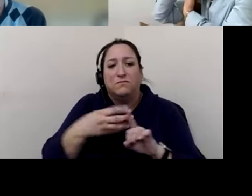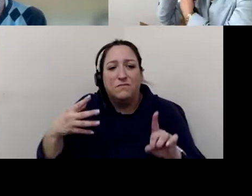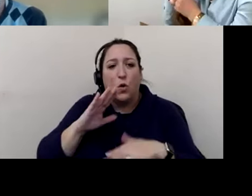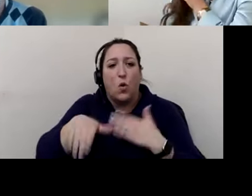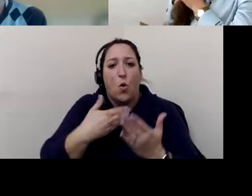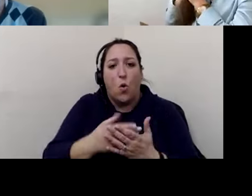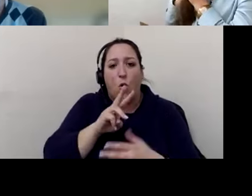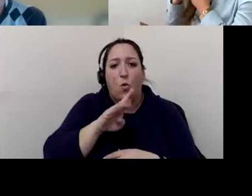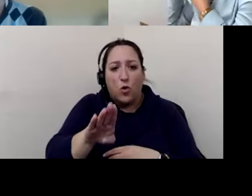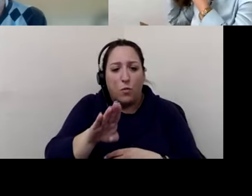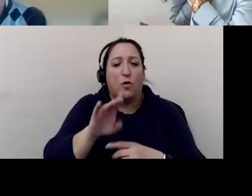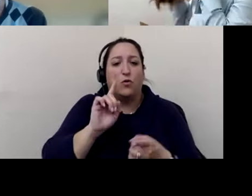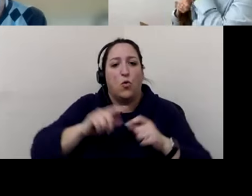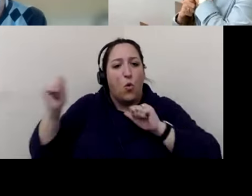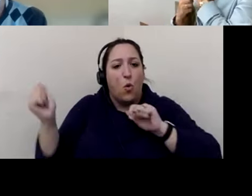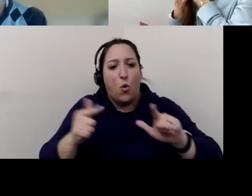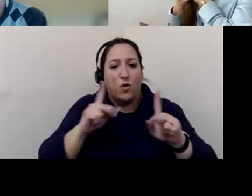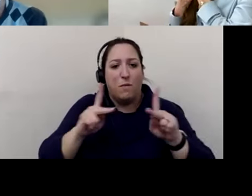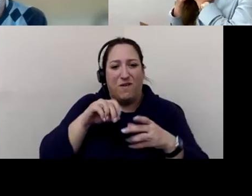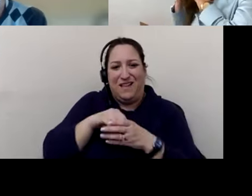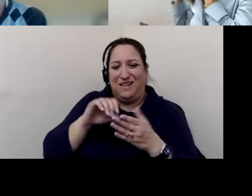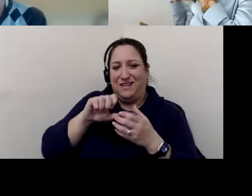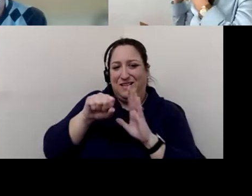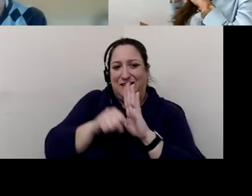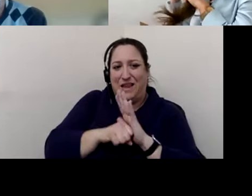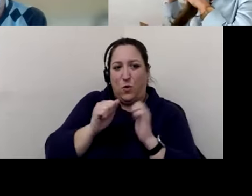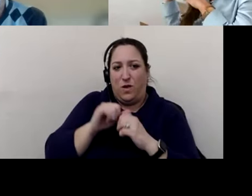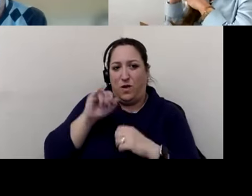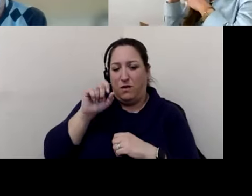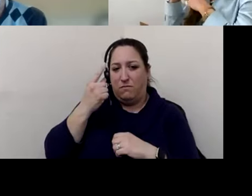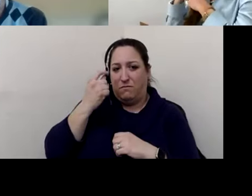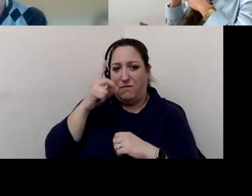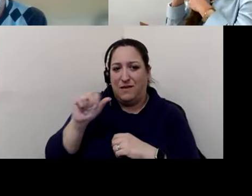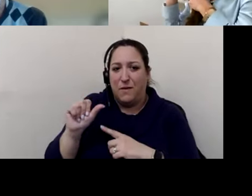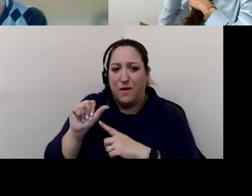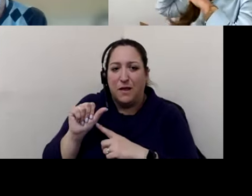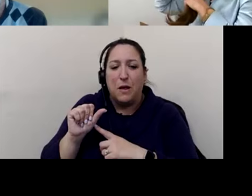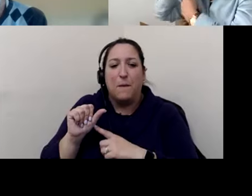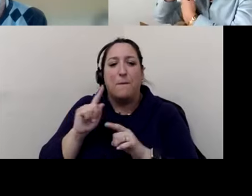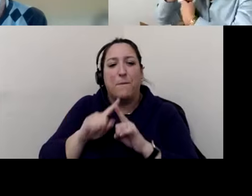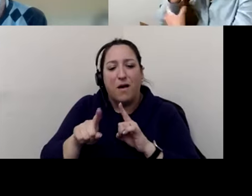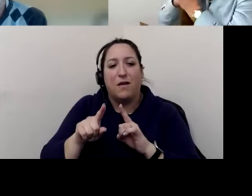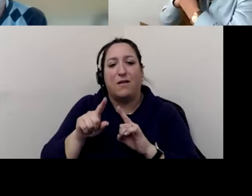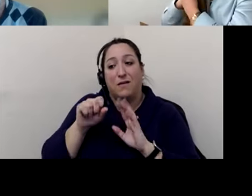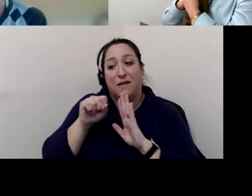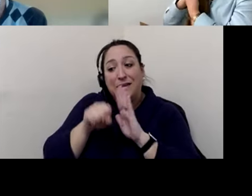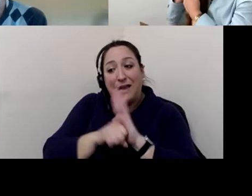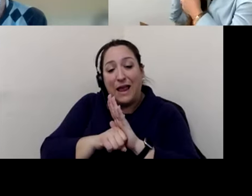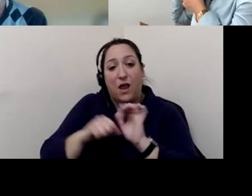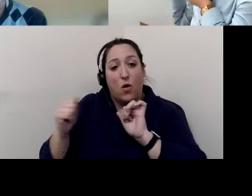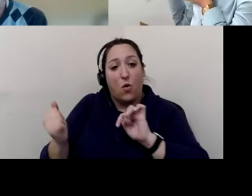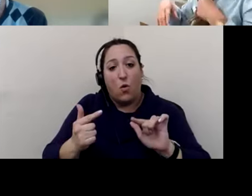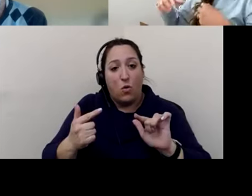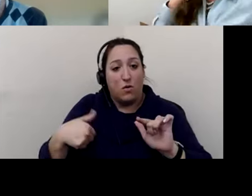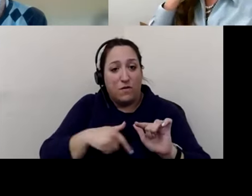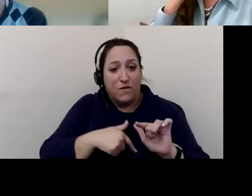Willowbrook entitlements to all of the people in the state with intellectual disabilities. But as the state and all of us, I